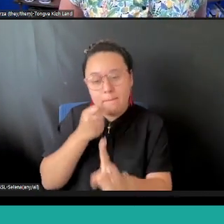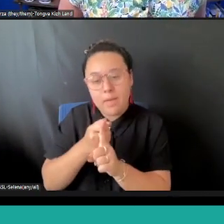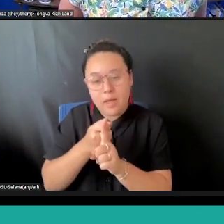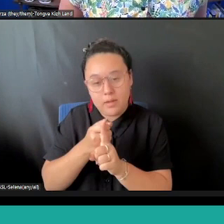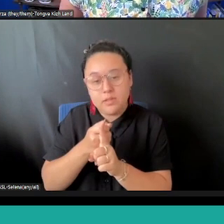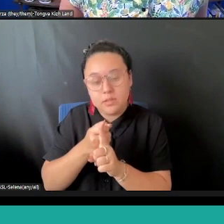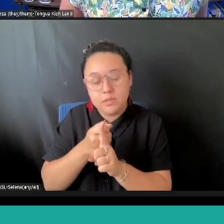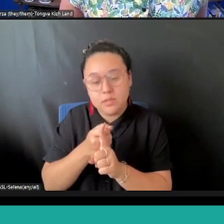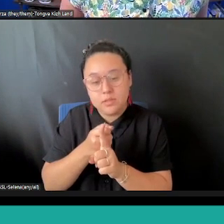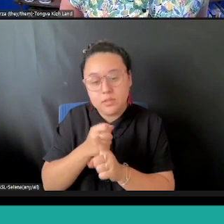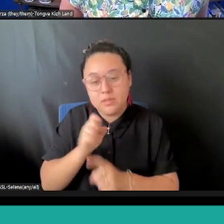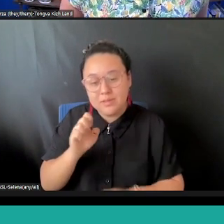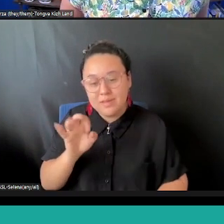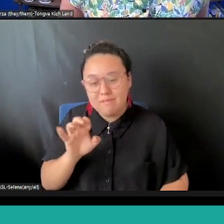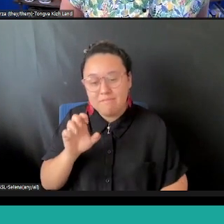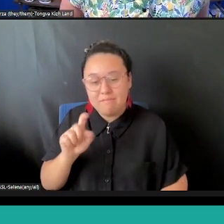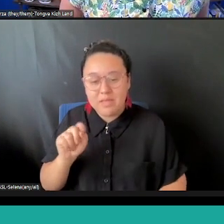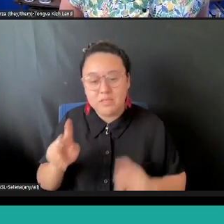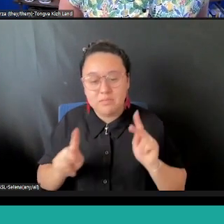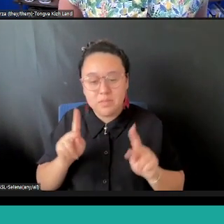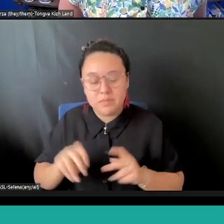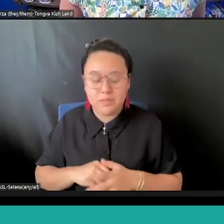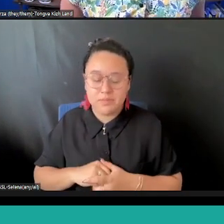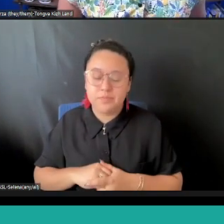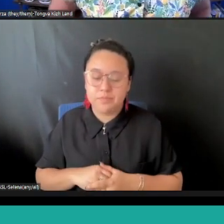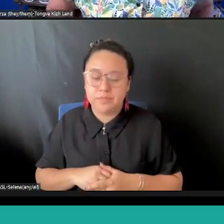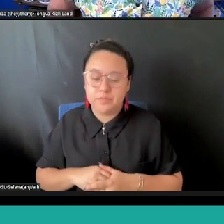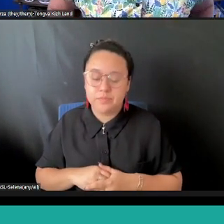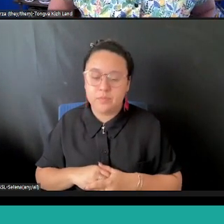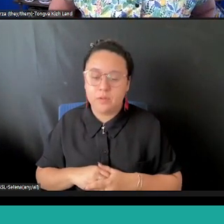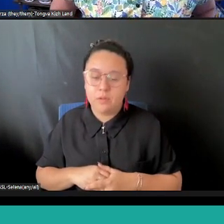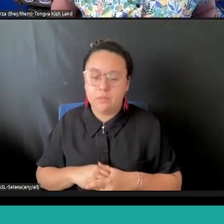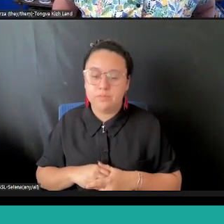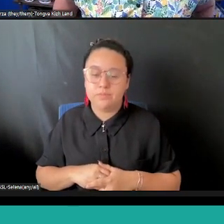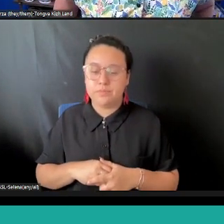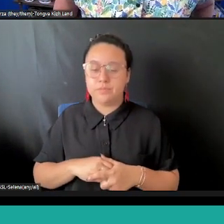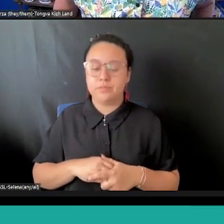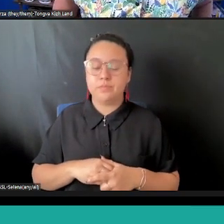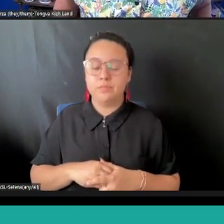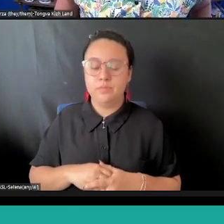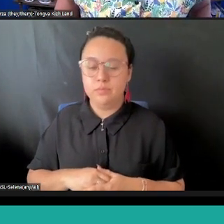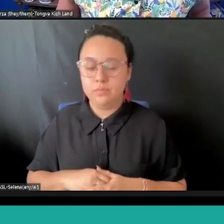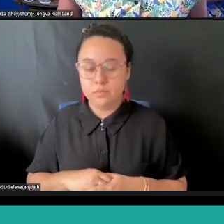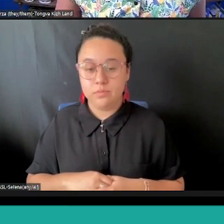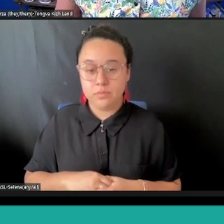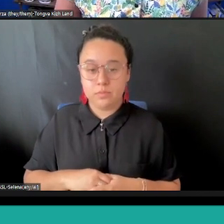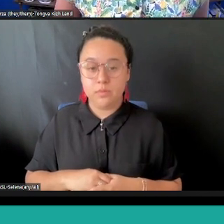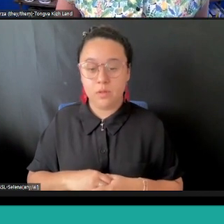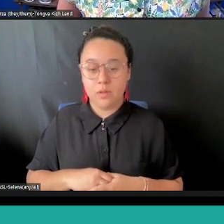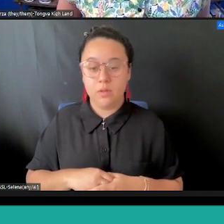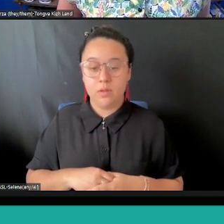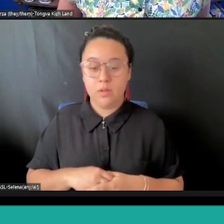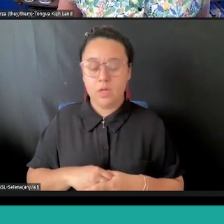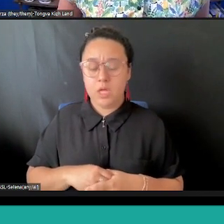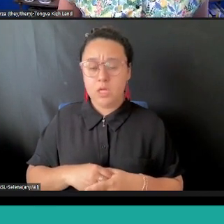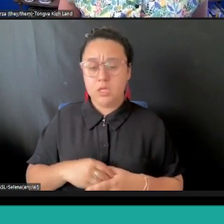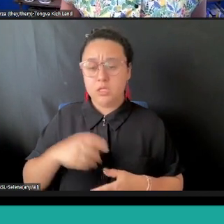impact. So it's definitely something that we don't take lightly.